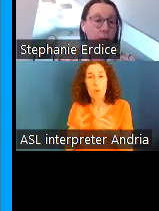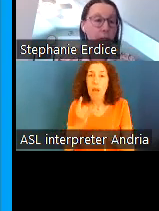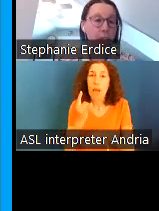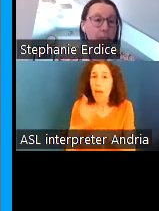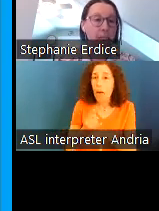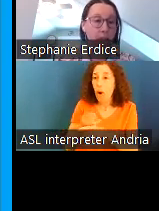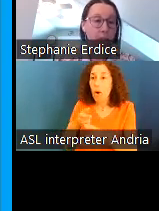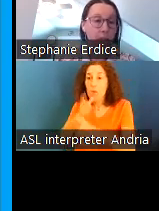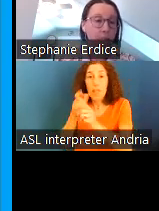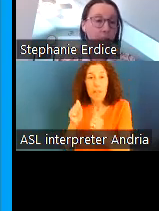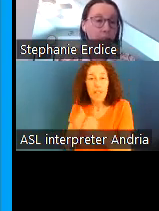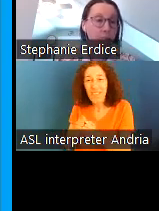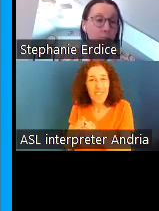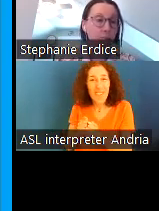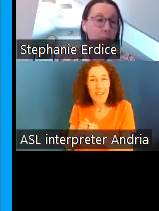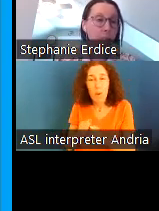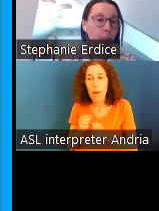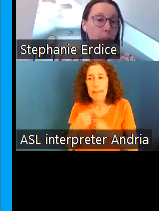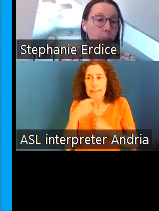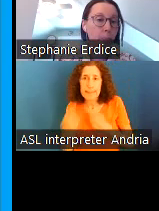keep everybody safe.